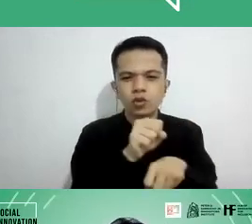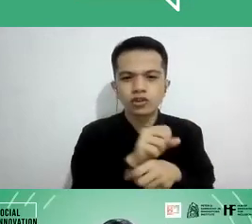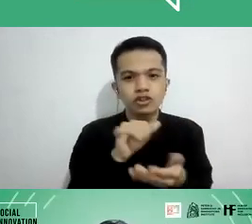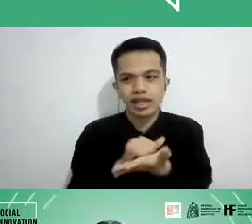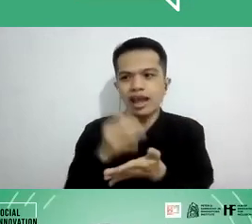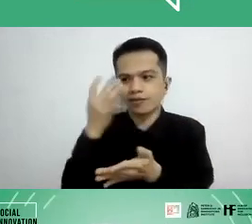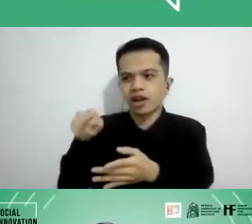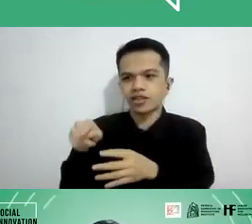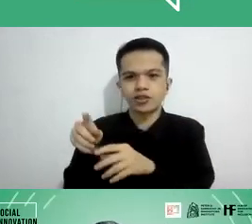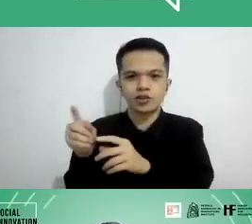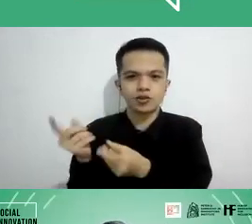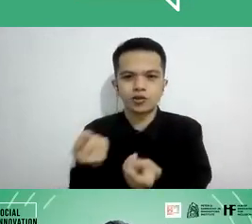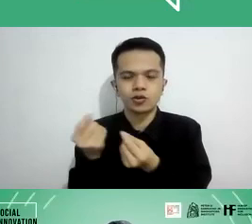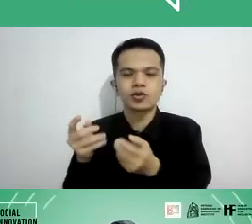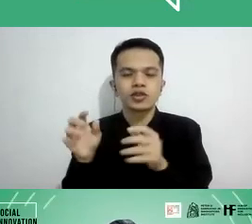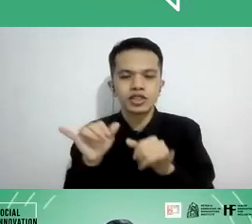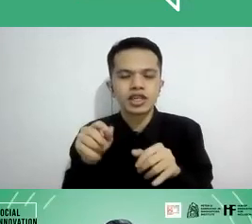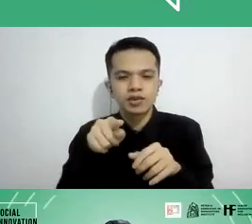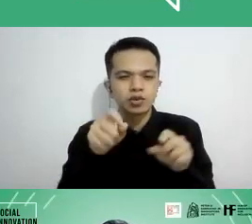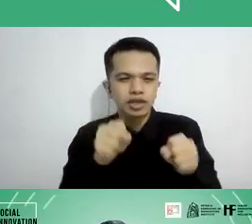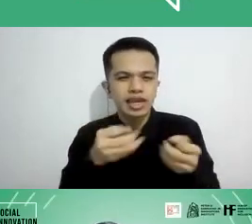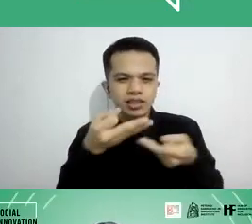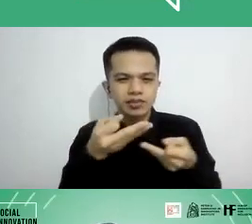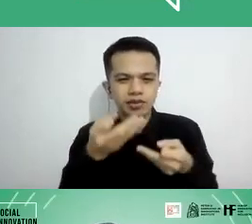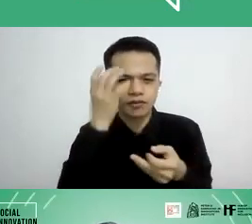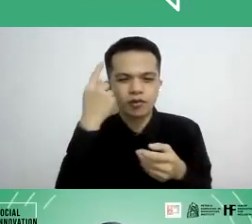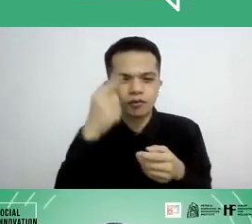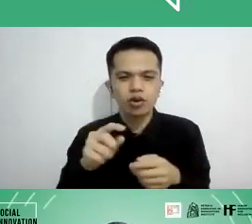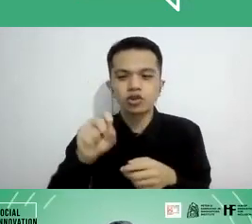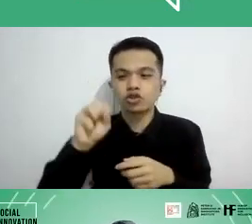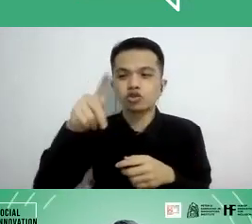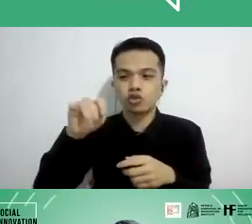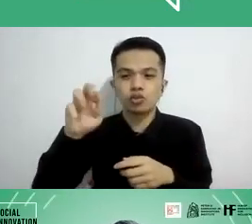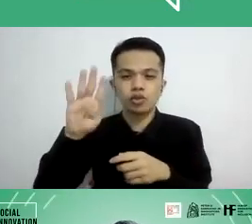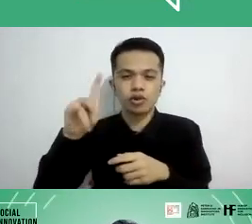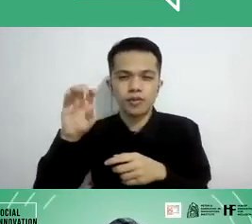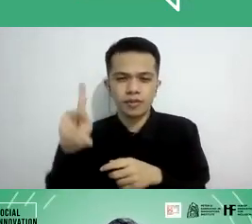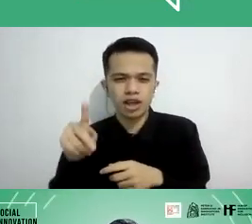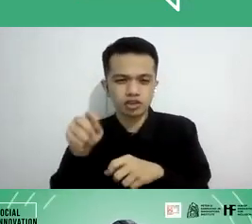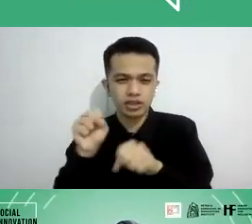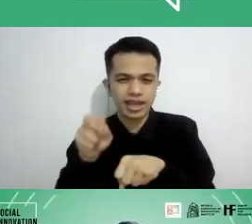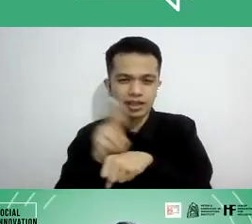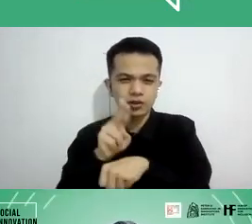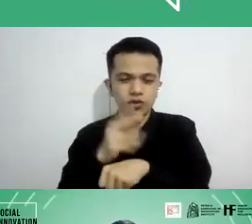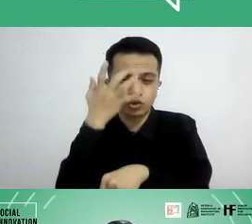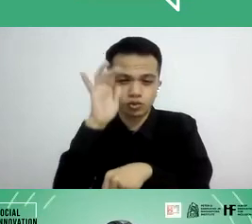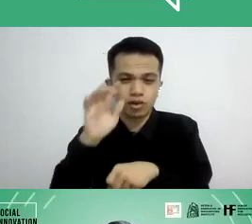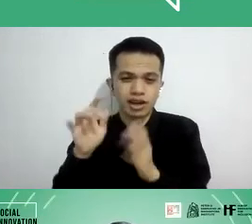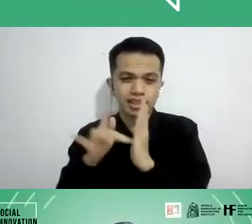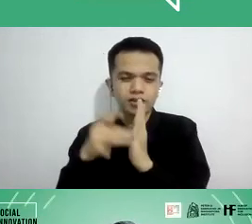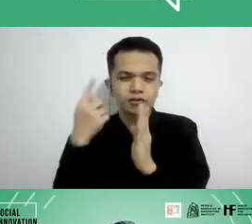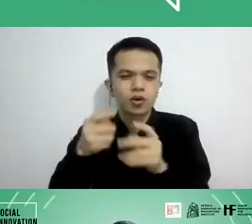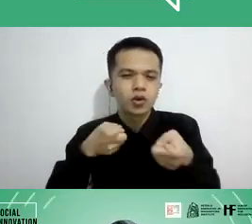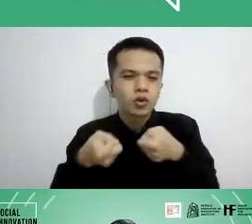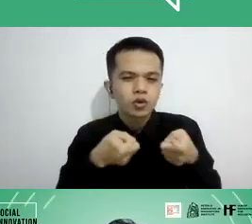At the same time, you're able to facilitate these concepts of super blocks because you can use smart technology to